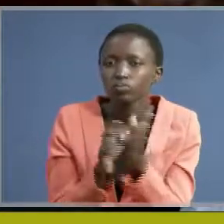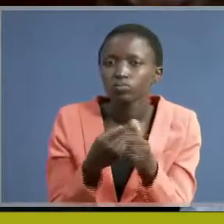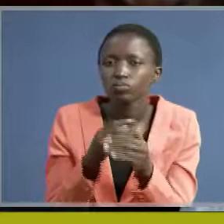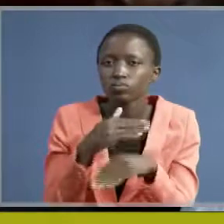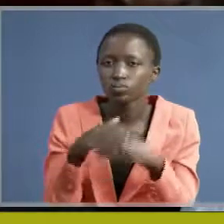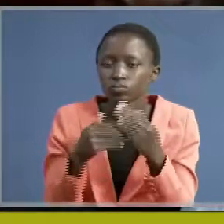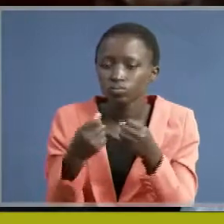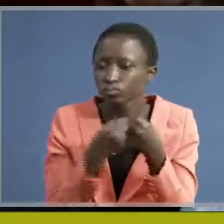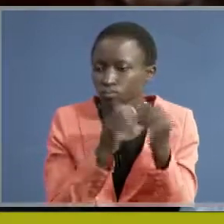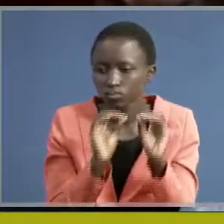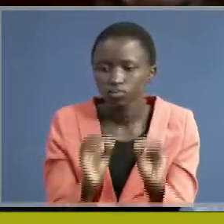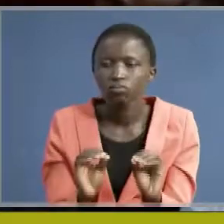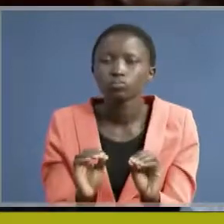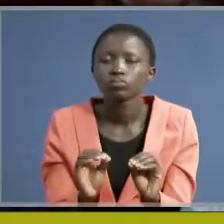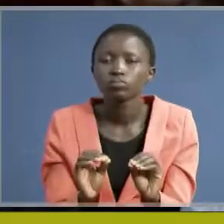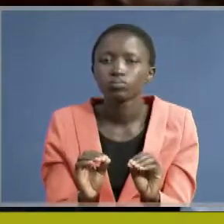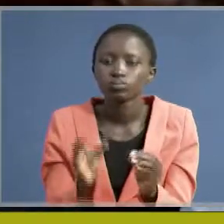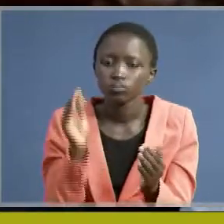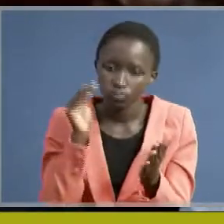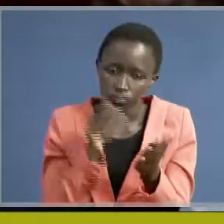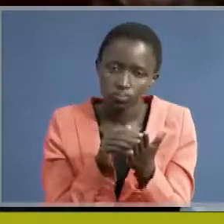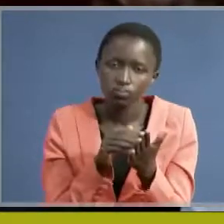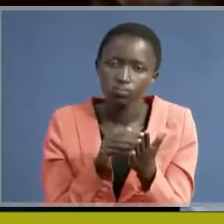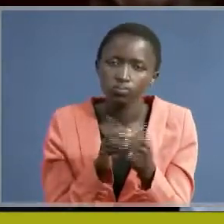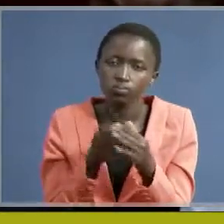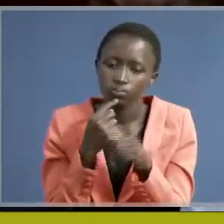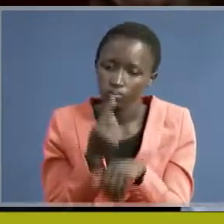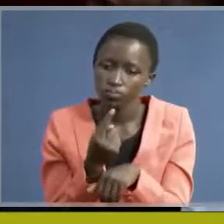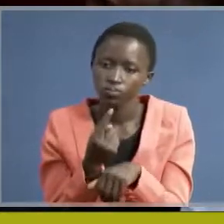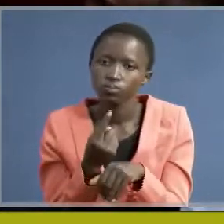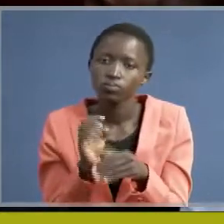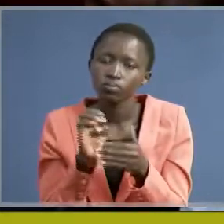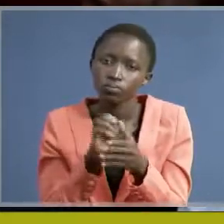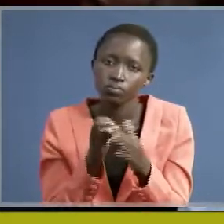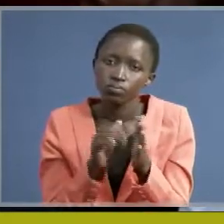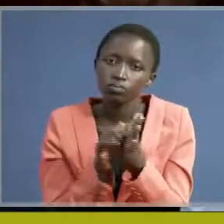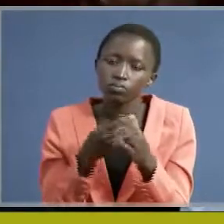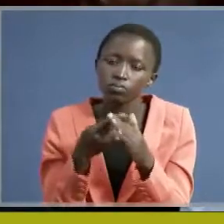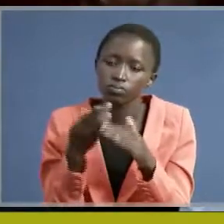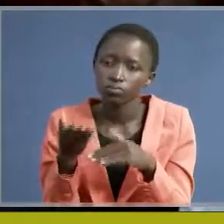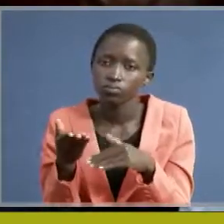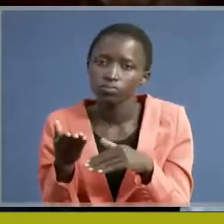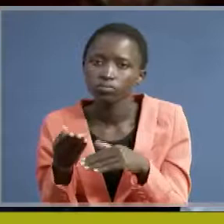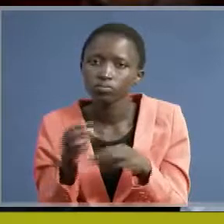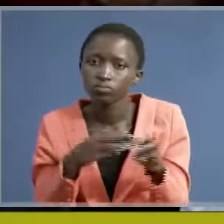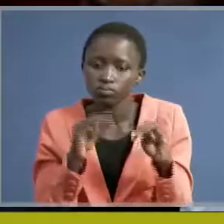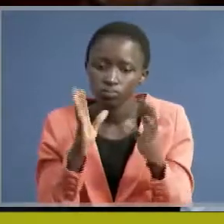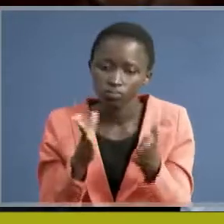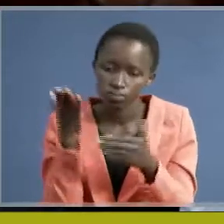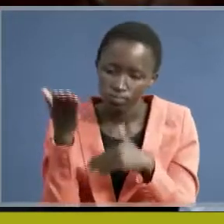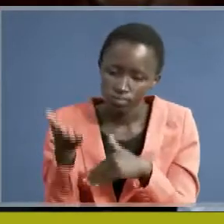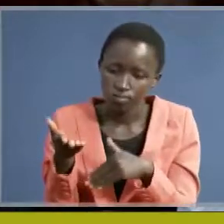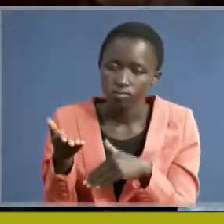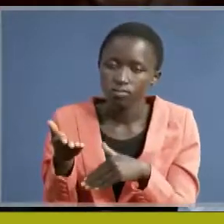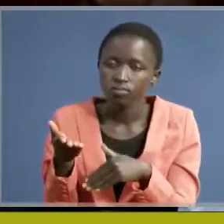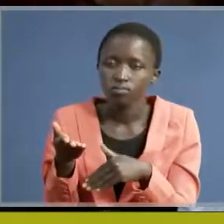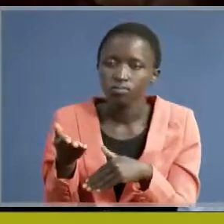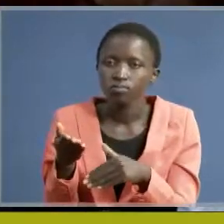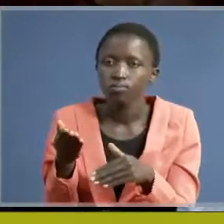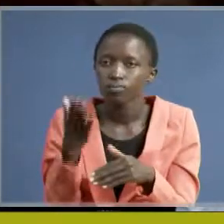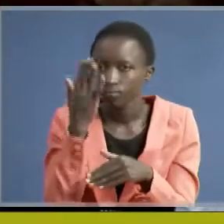incompetent. Again, I have said, even the remaining managers were there. Out